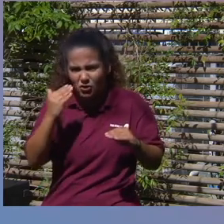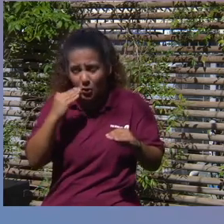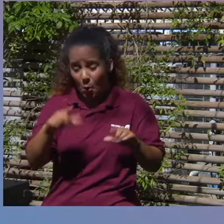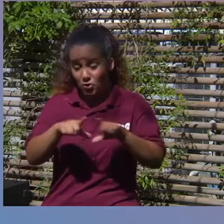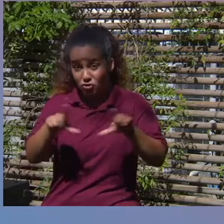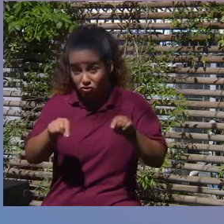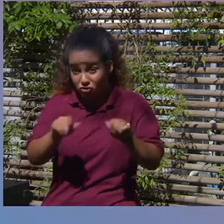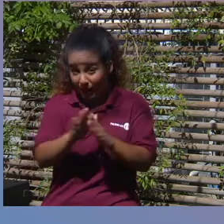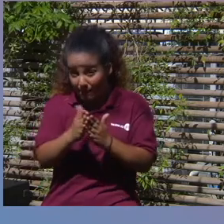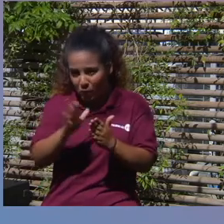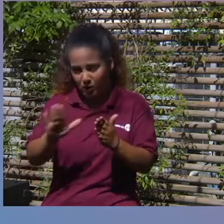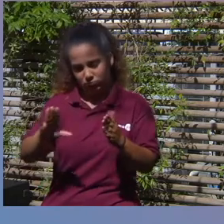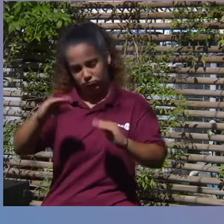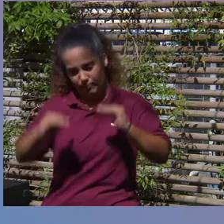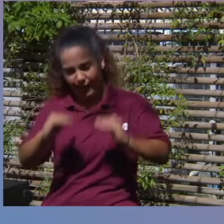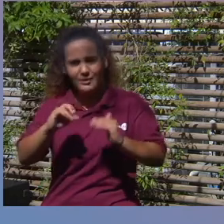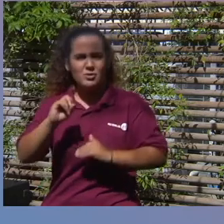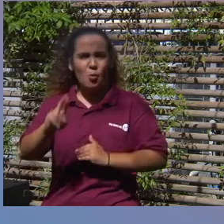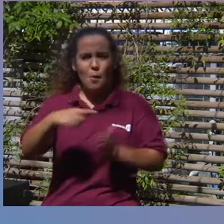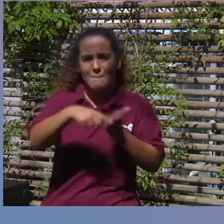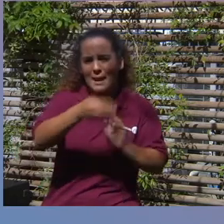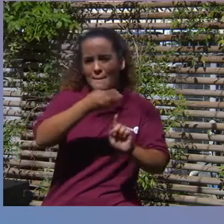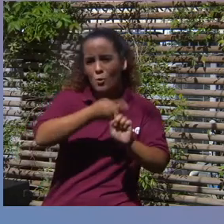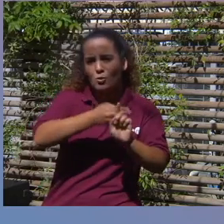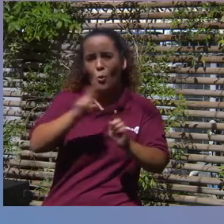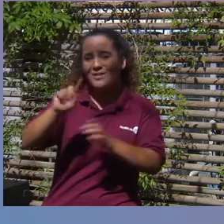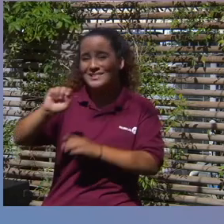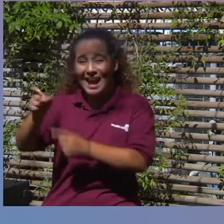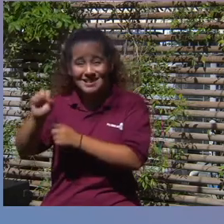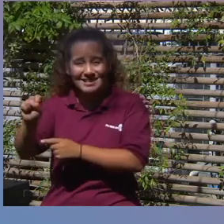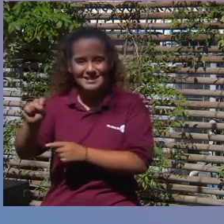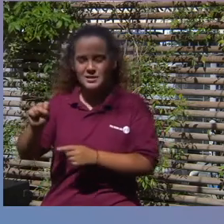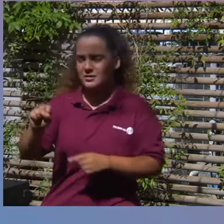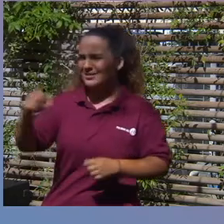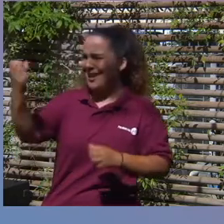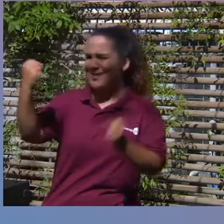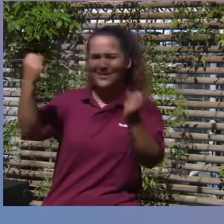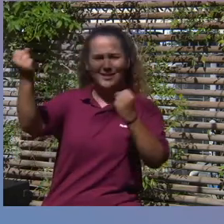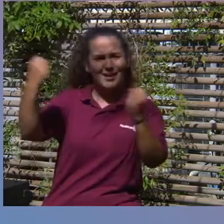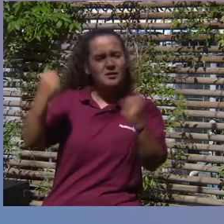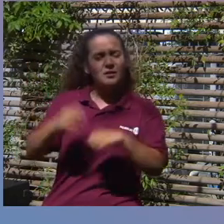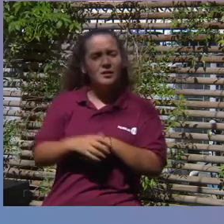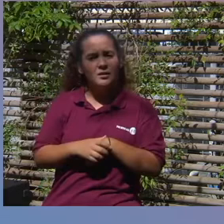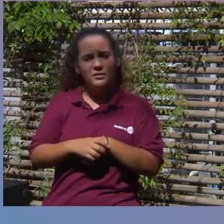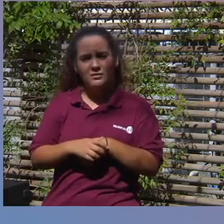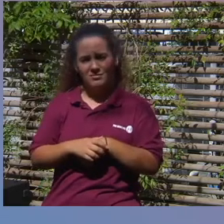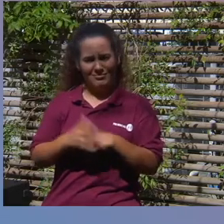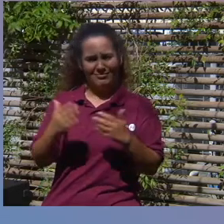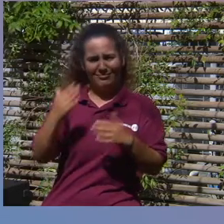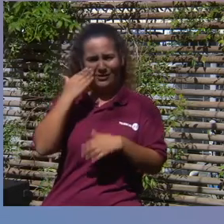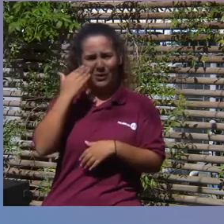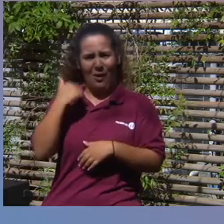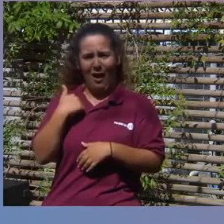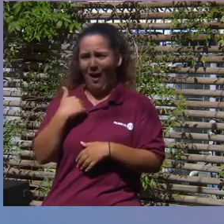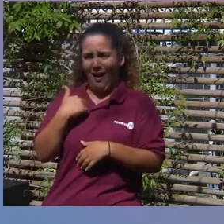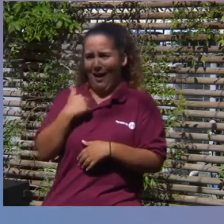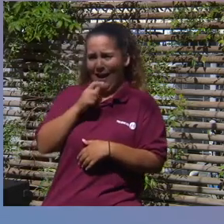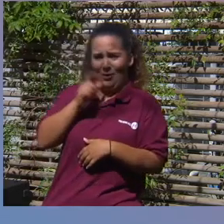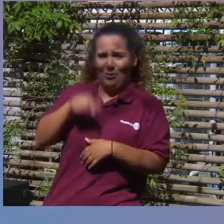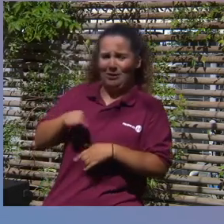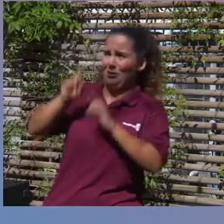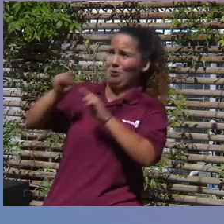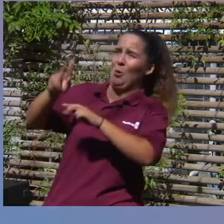Or pay a mortgage, or what it is to pay taxes. You know, I don't want to be, I'm not going over here to space. Yeah. All I need